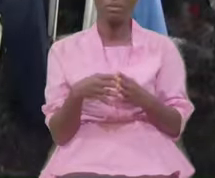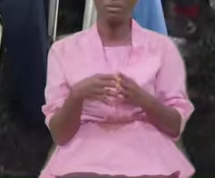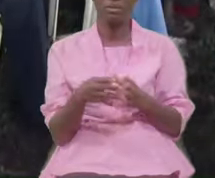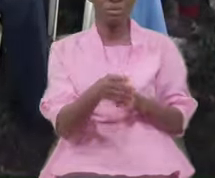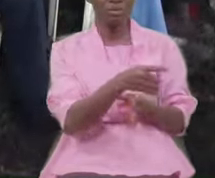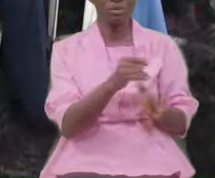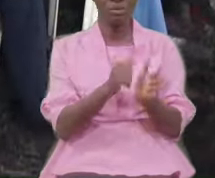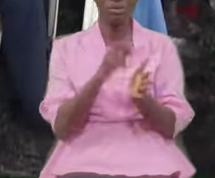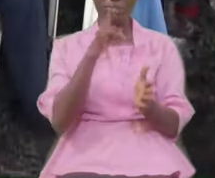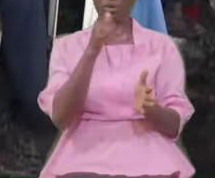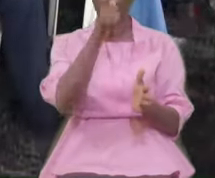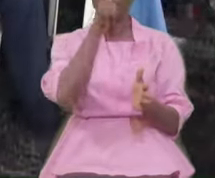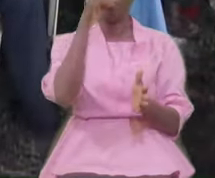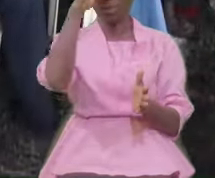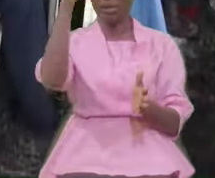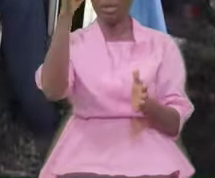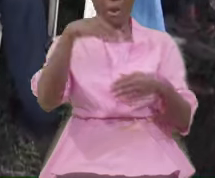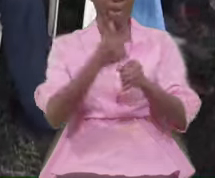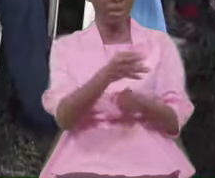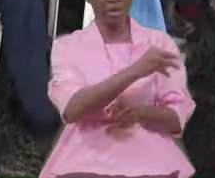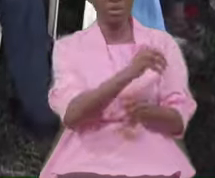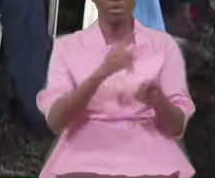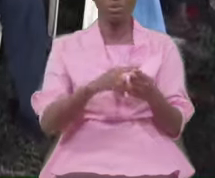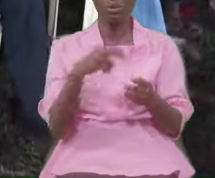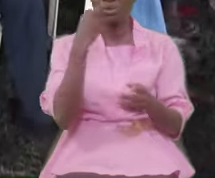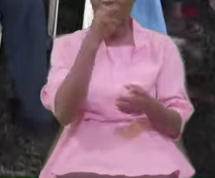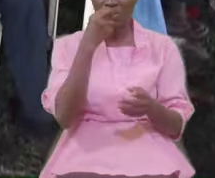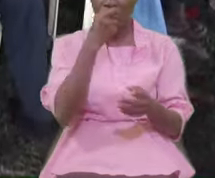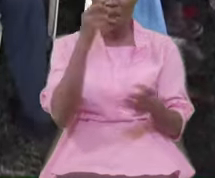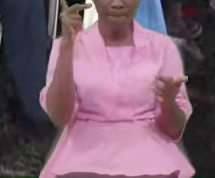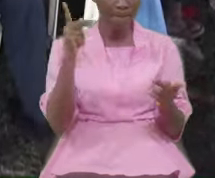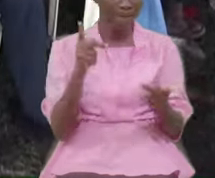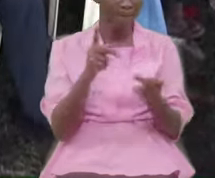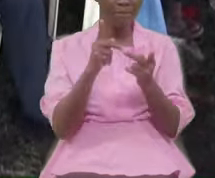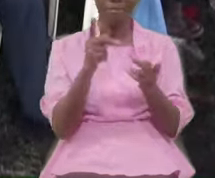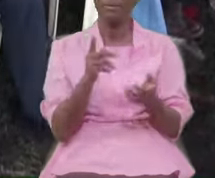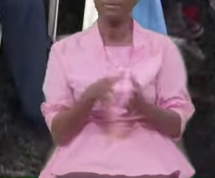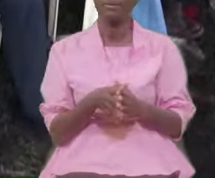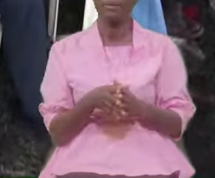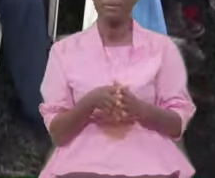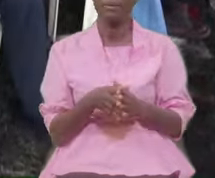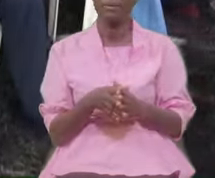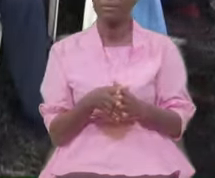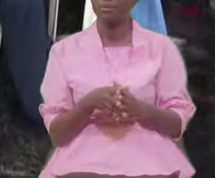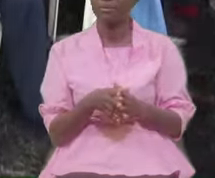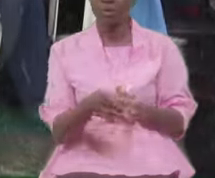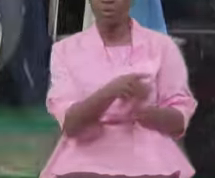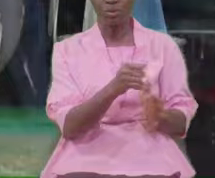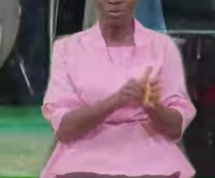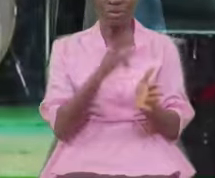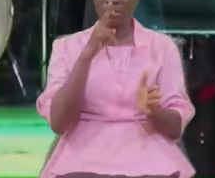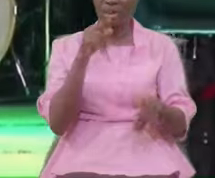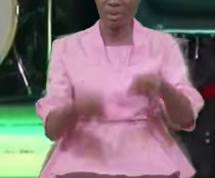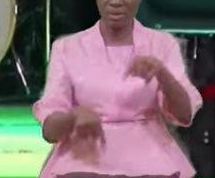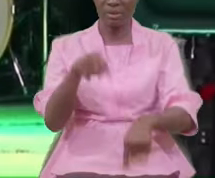the to speak properly katong mga amang nakasulti sila maay he them to